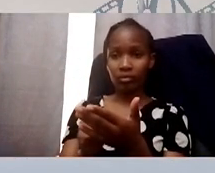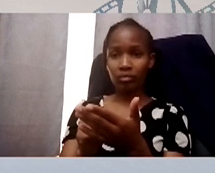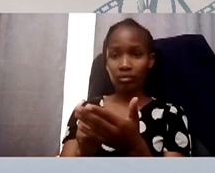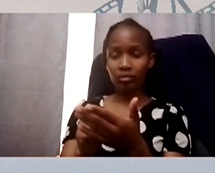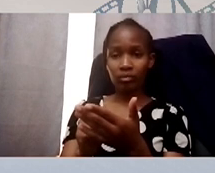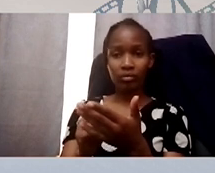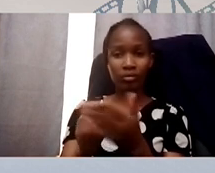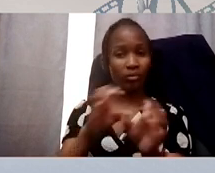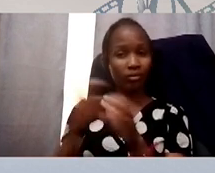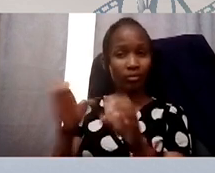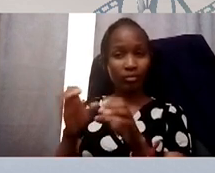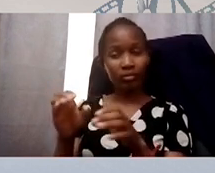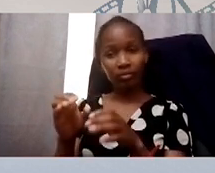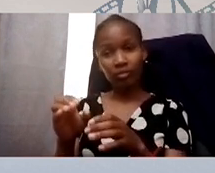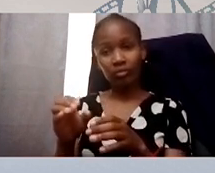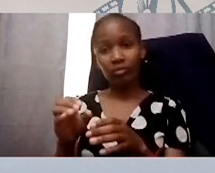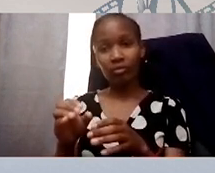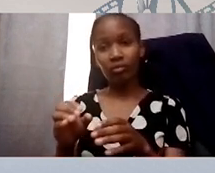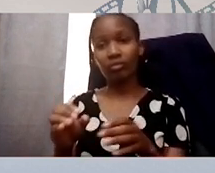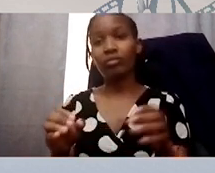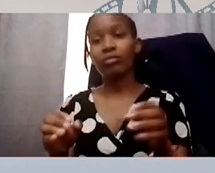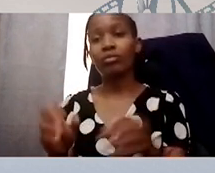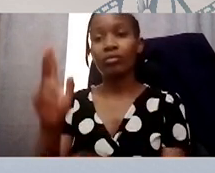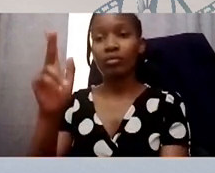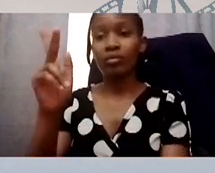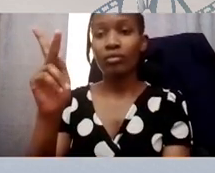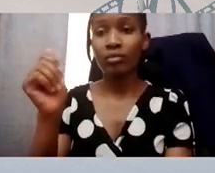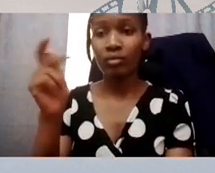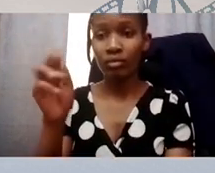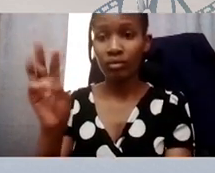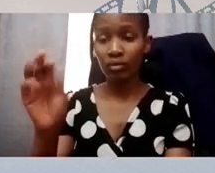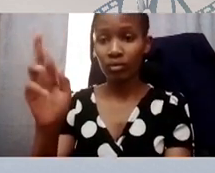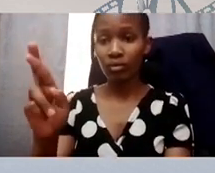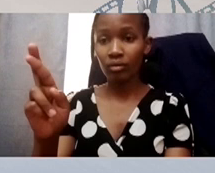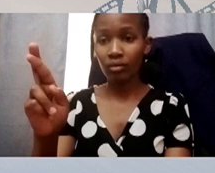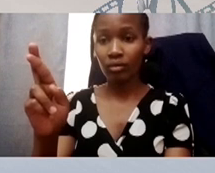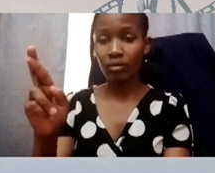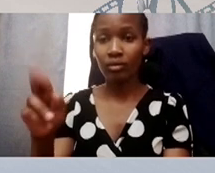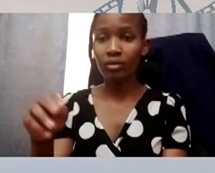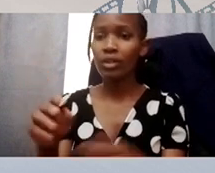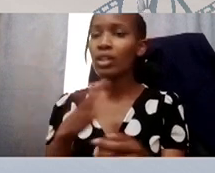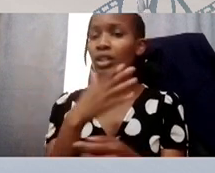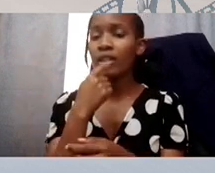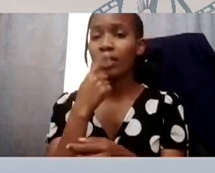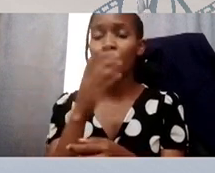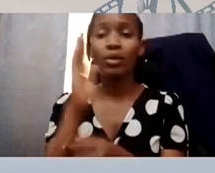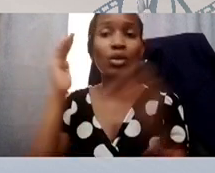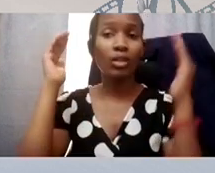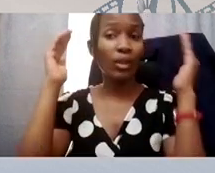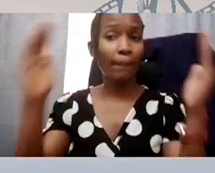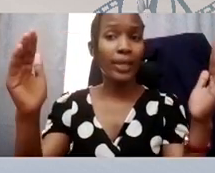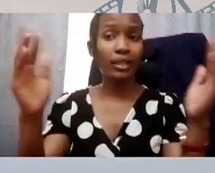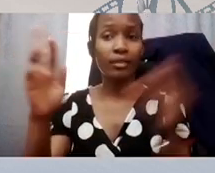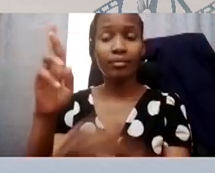does he view Kakuma camp, I mean all reports seem to say it's one of the biggest refugee camps in the world, does he view it in a